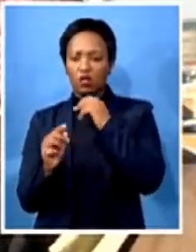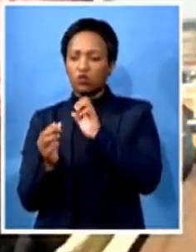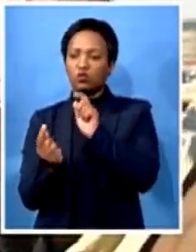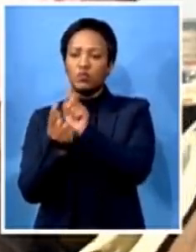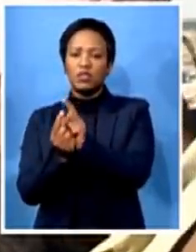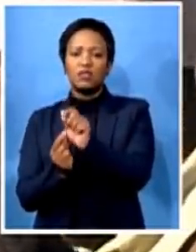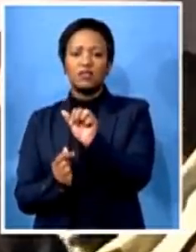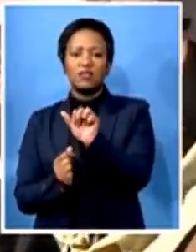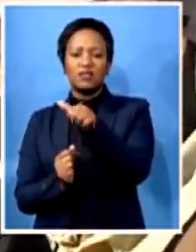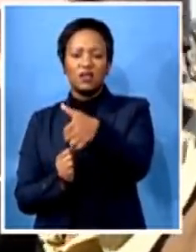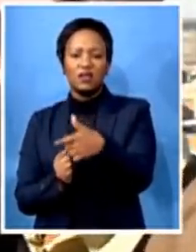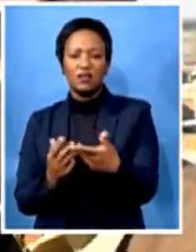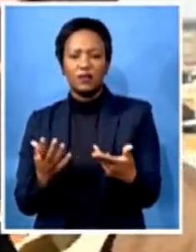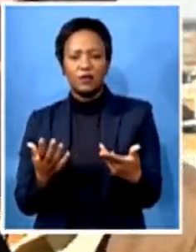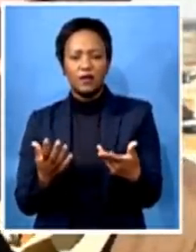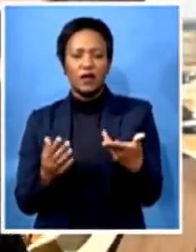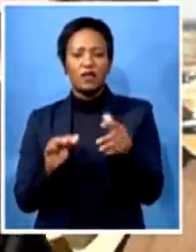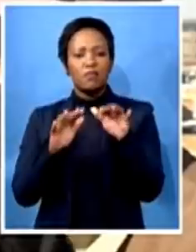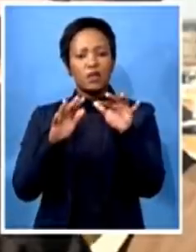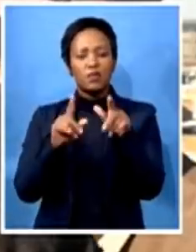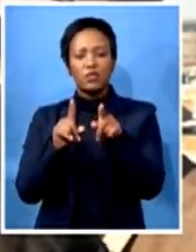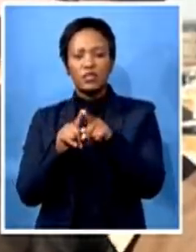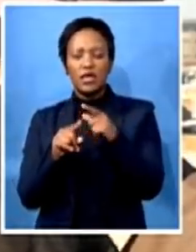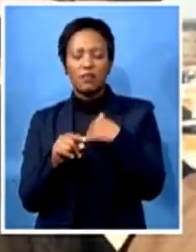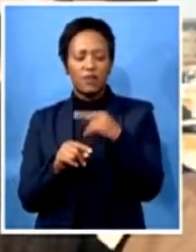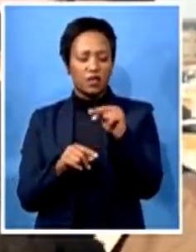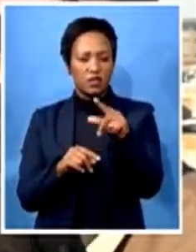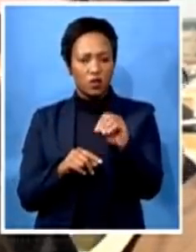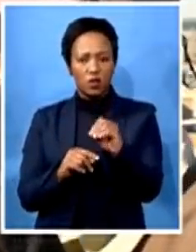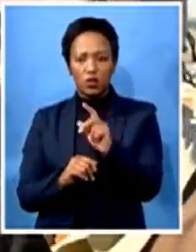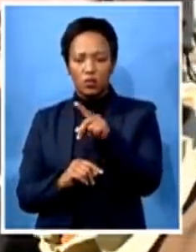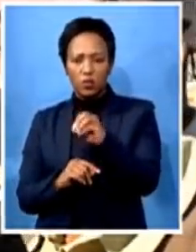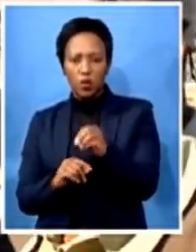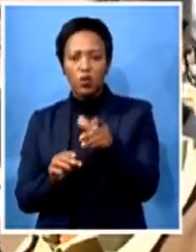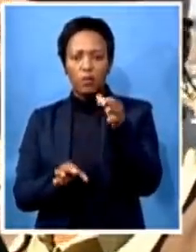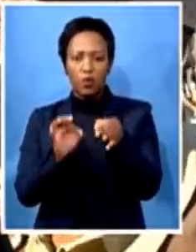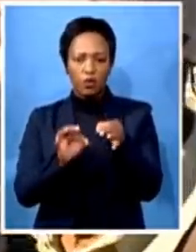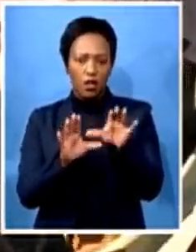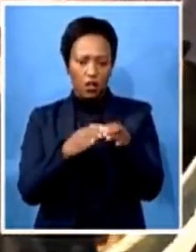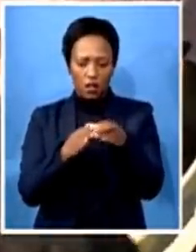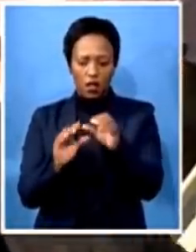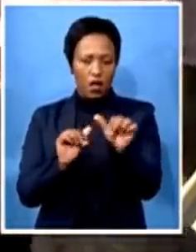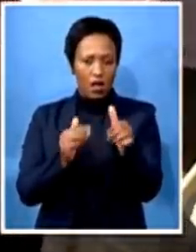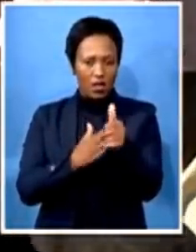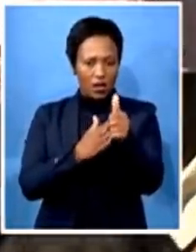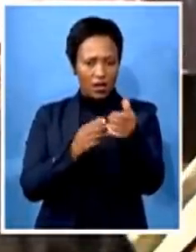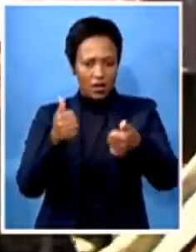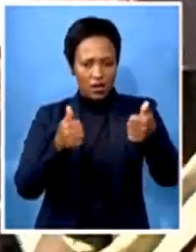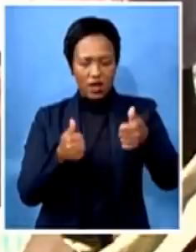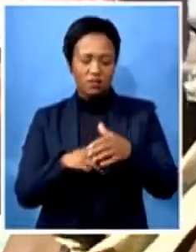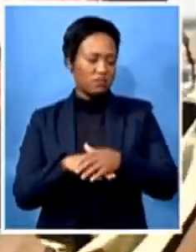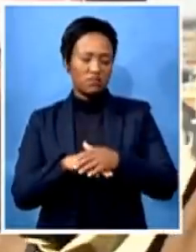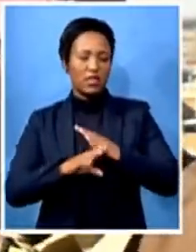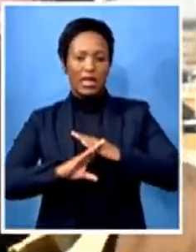people like the civil society, the opposition leaders, and the religious leaders, all the stakeholders, because we believe it